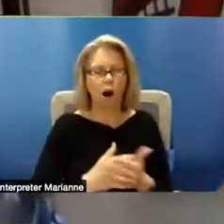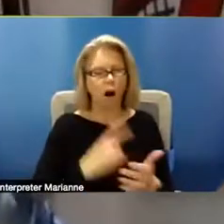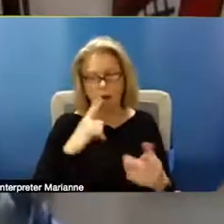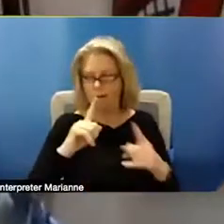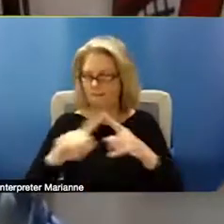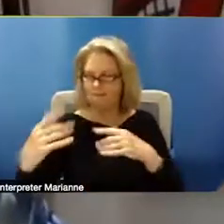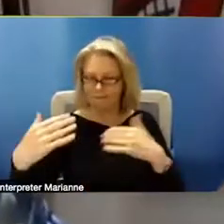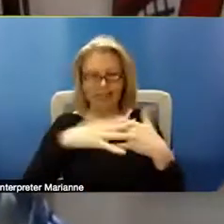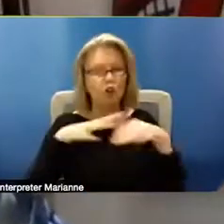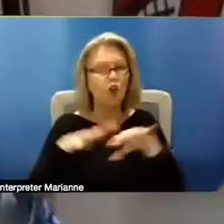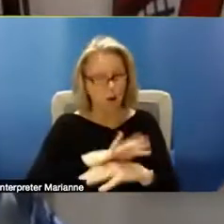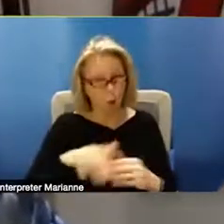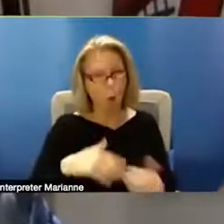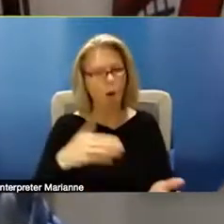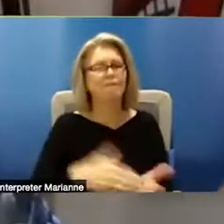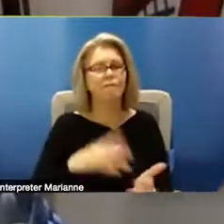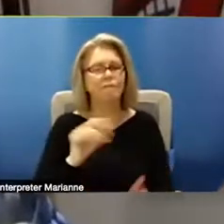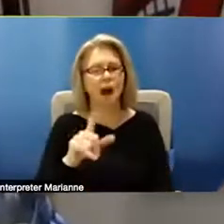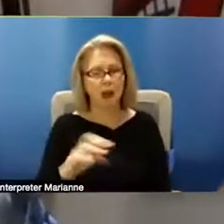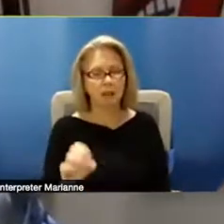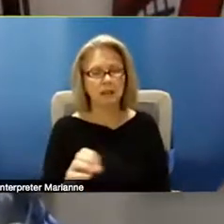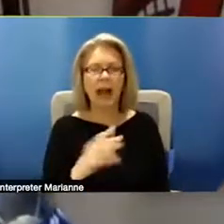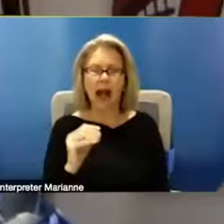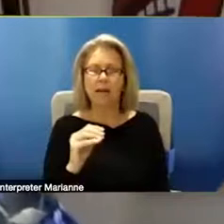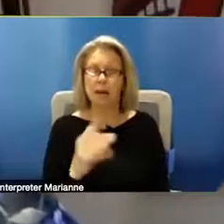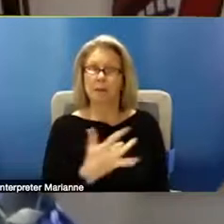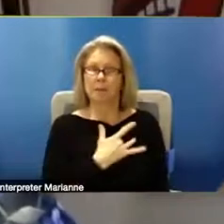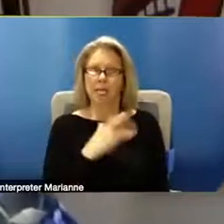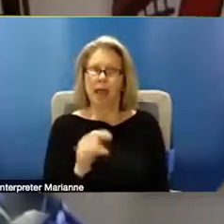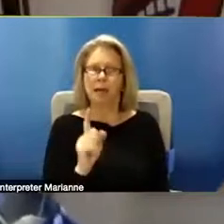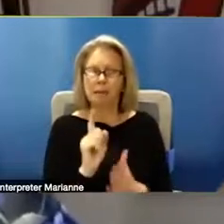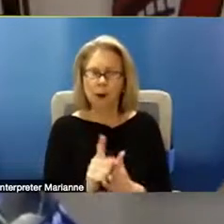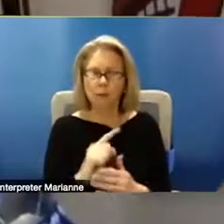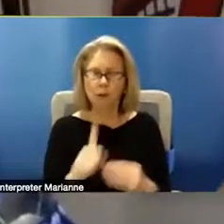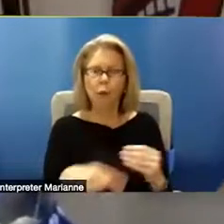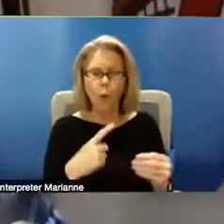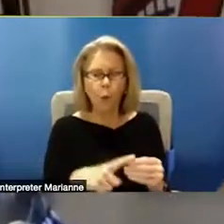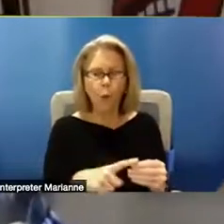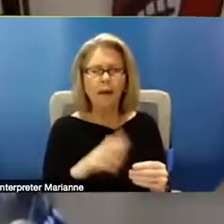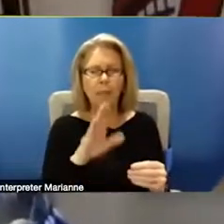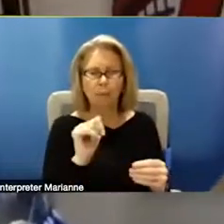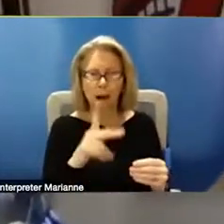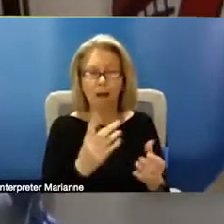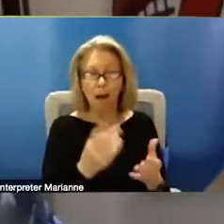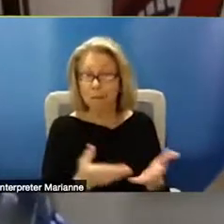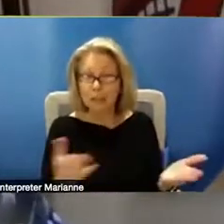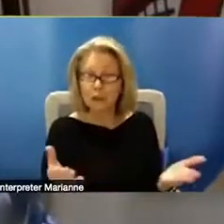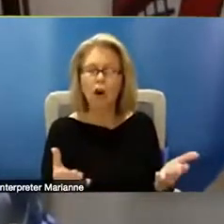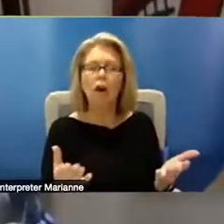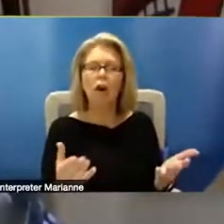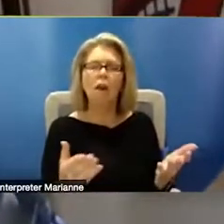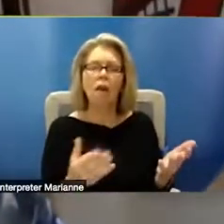absolutely and all of them interconnected. And it was for me particularly poignant, that moment when you, Mitchell, brought